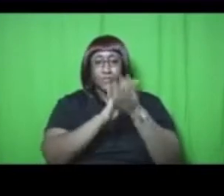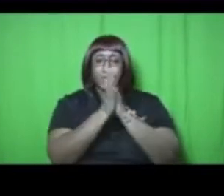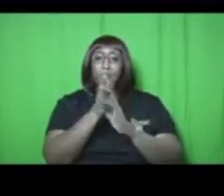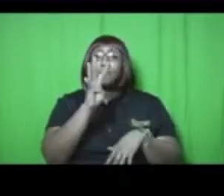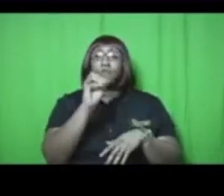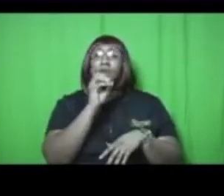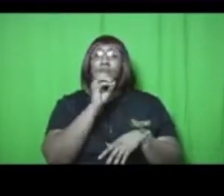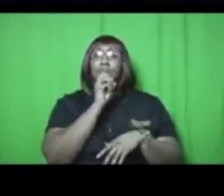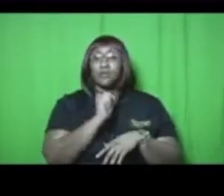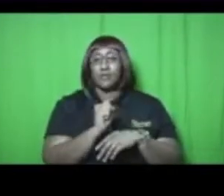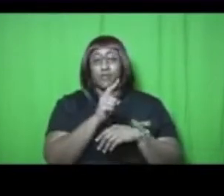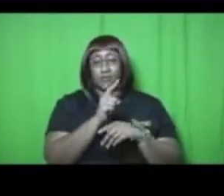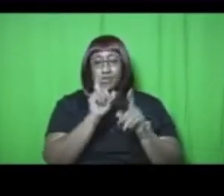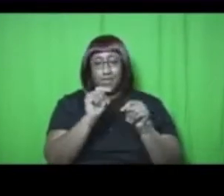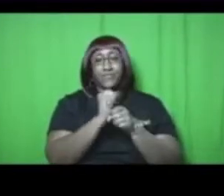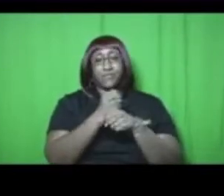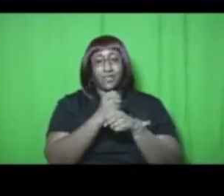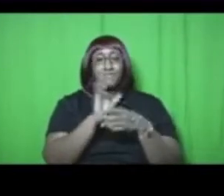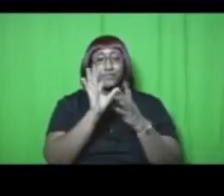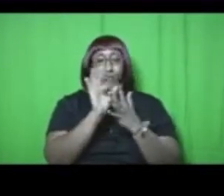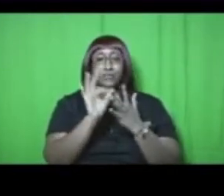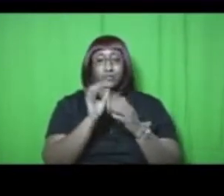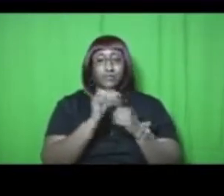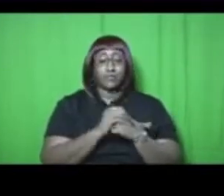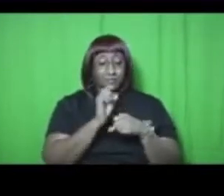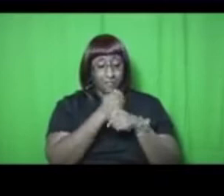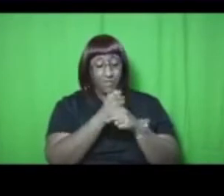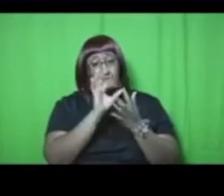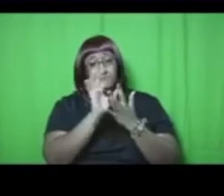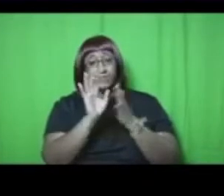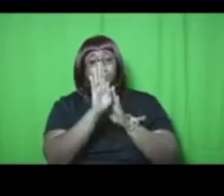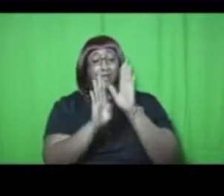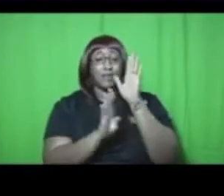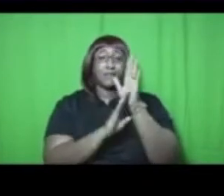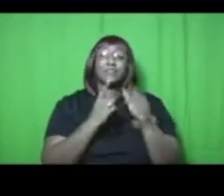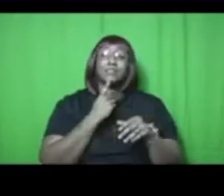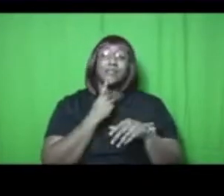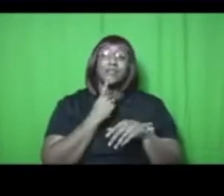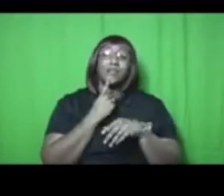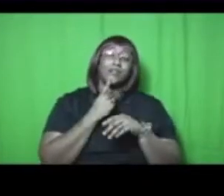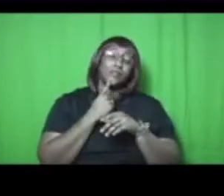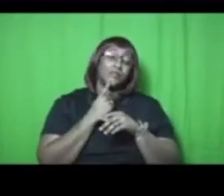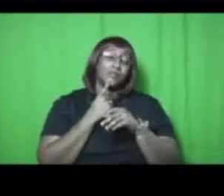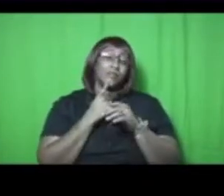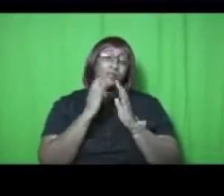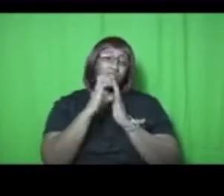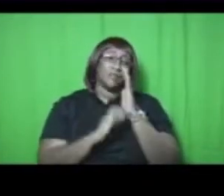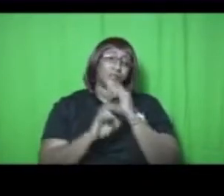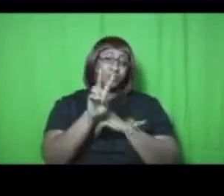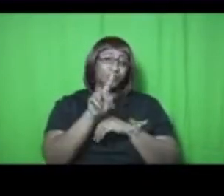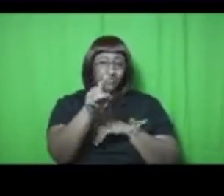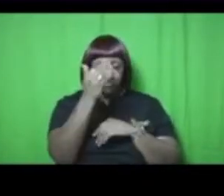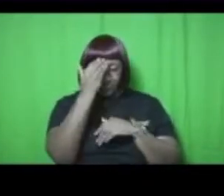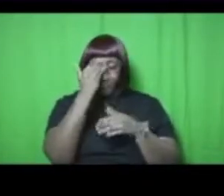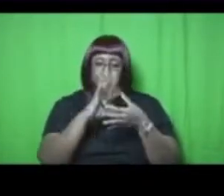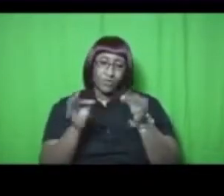old, he had to make a choice. And when he made the choice, the Bible says in Exodus chapter 2, you know the